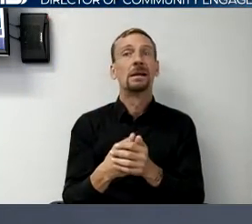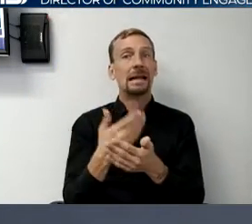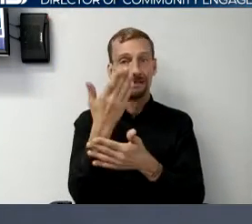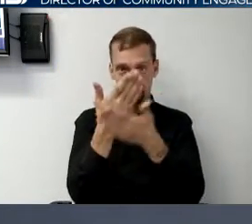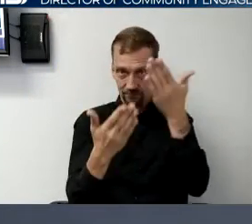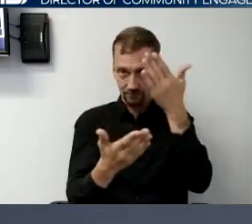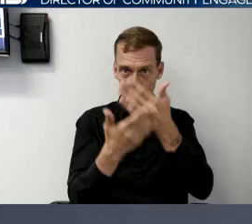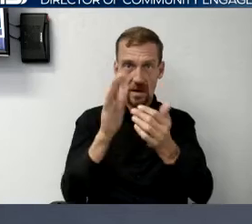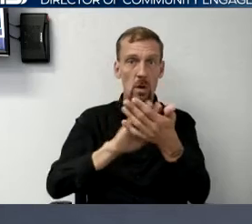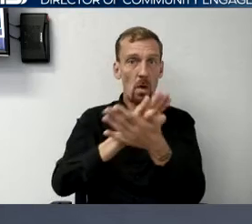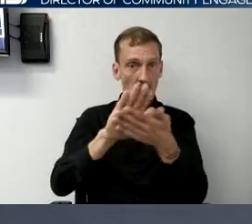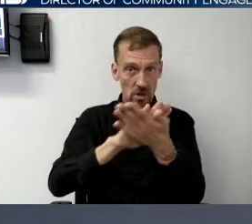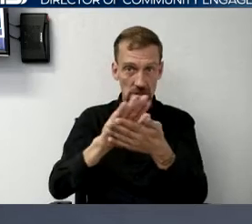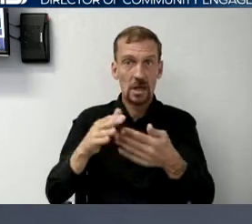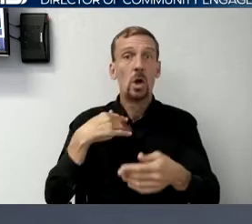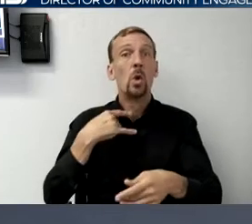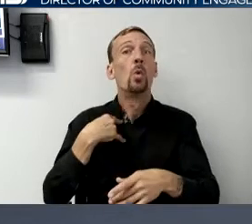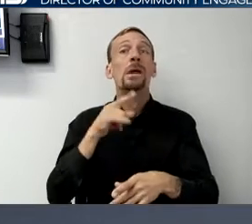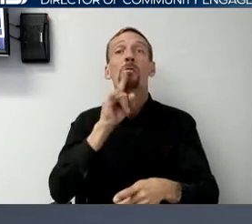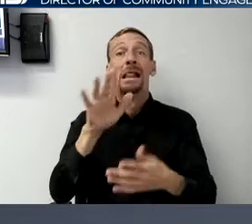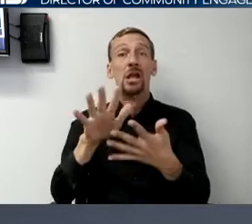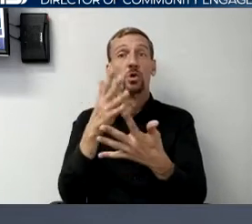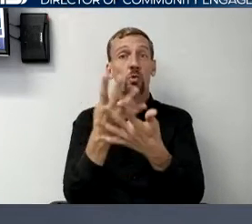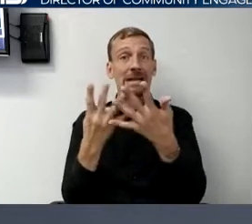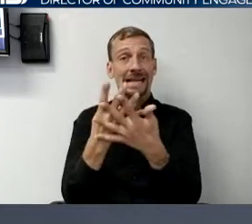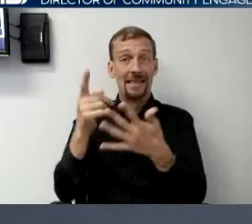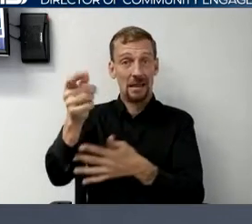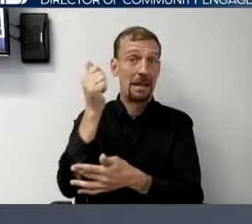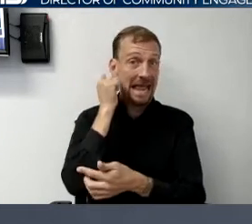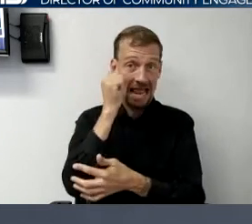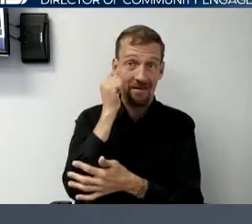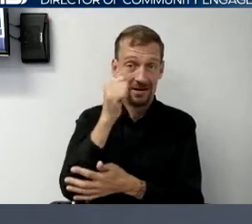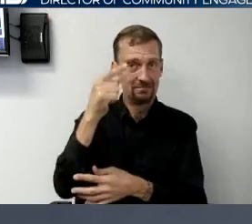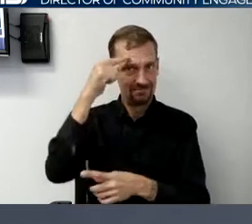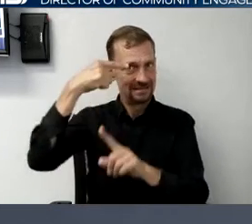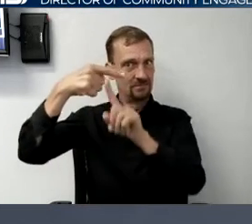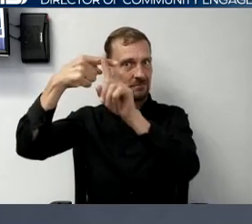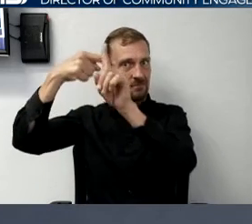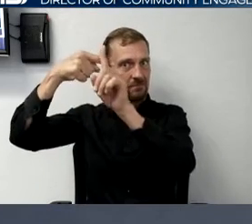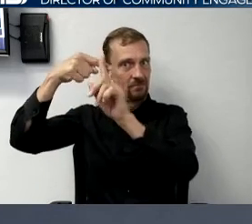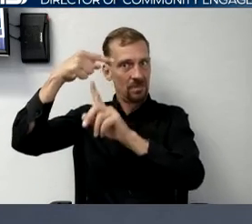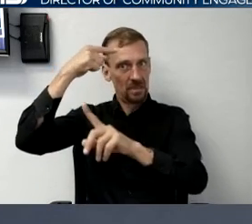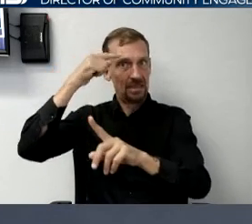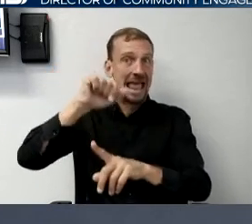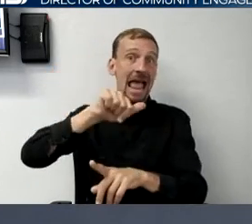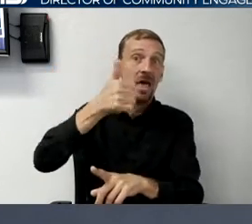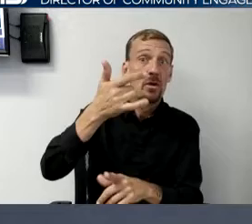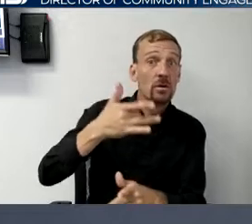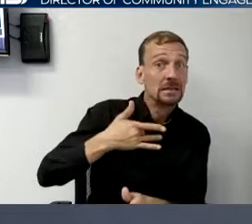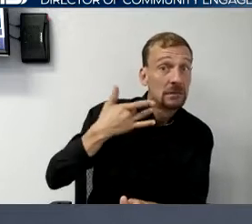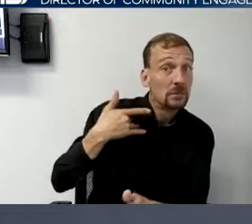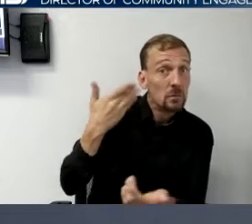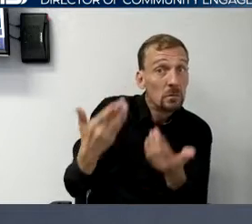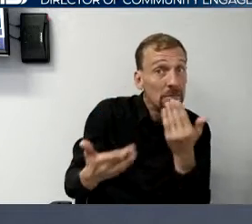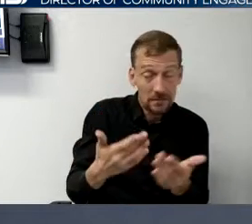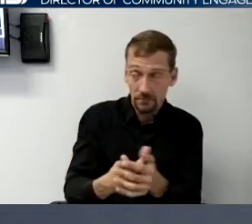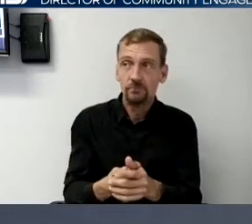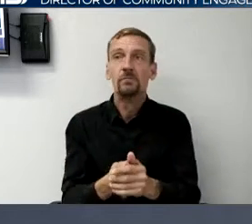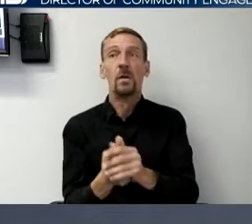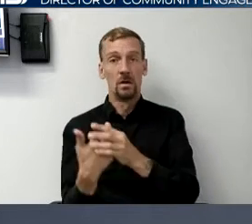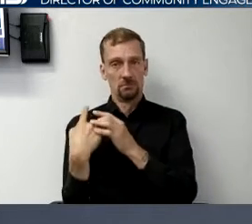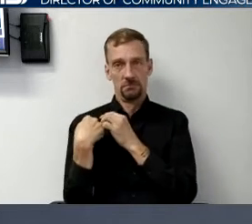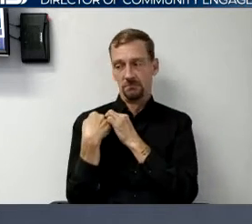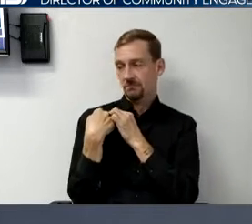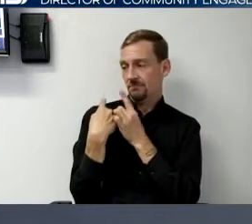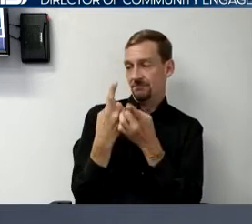hand hygiene. We screen them every day for temperature and other symptoms. And so